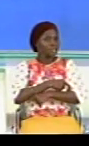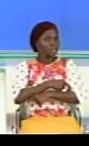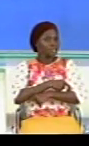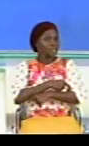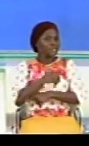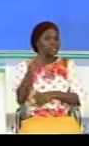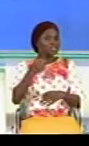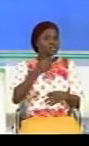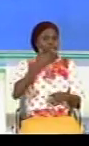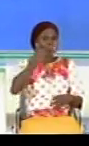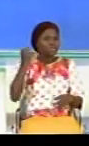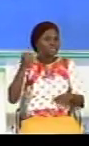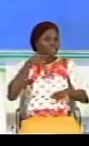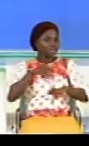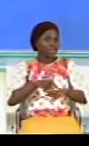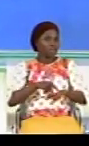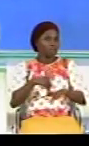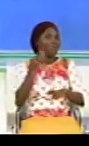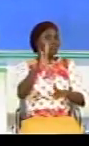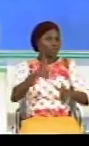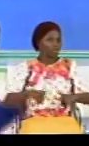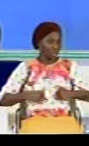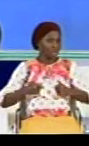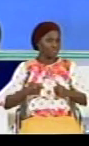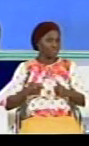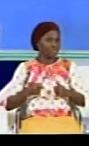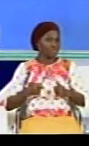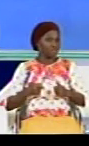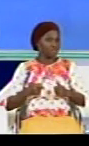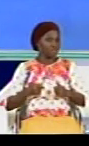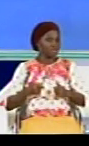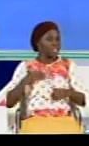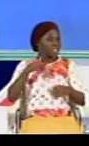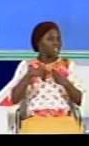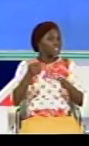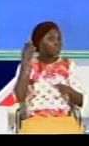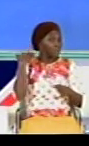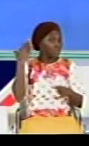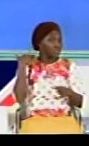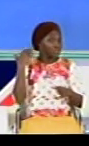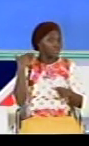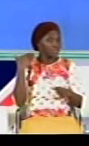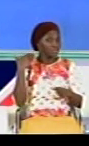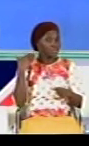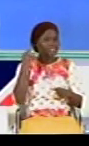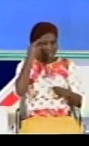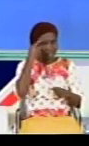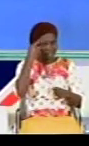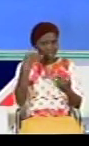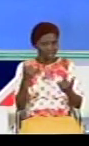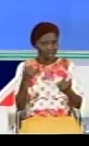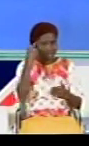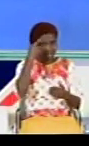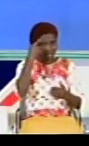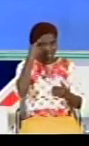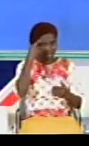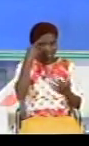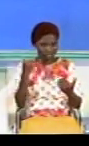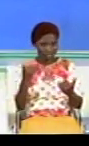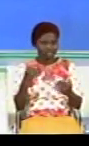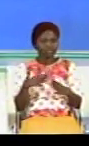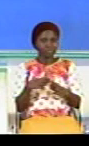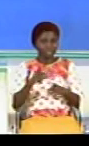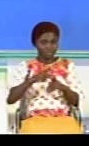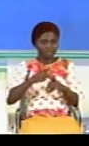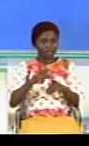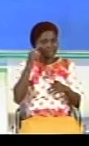period of your life. In the past, think of the best period